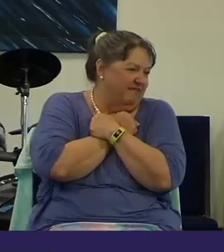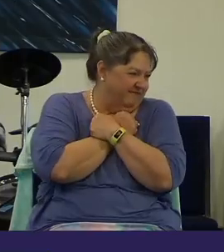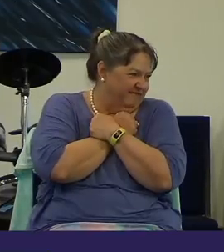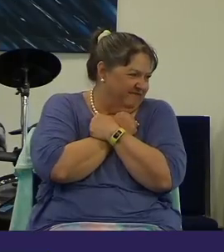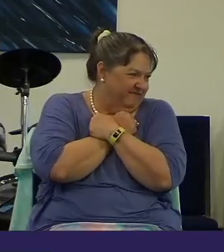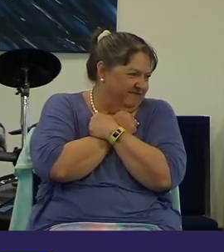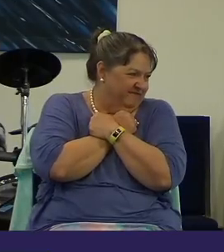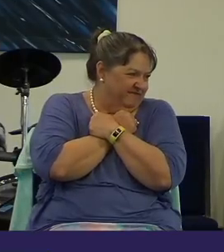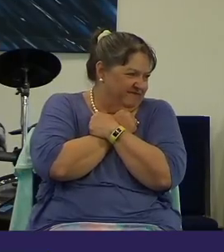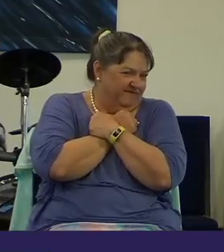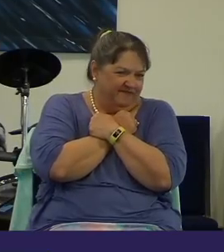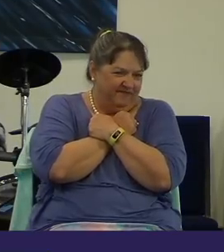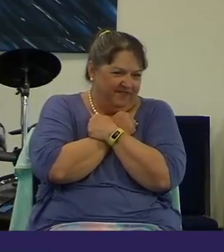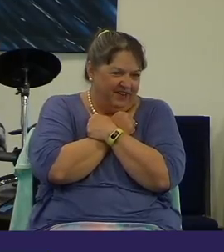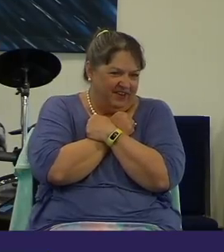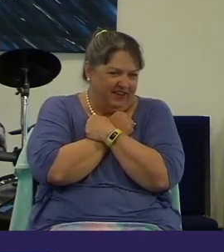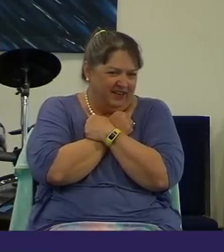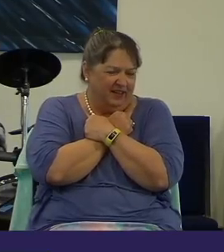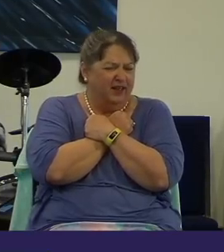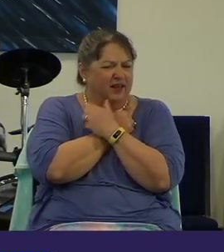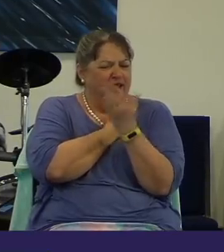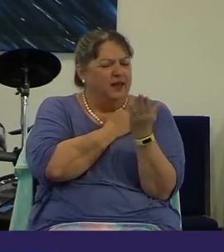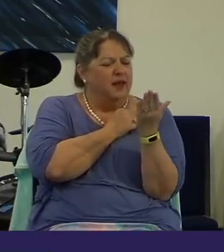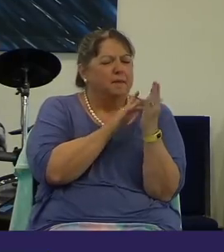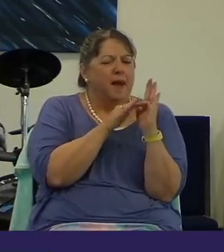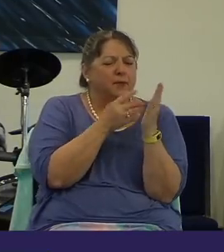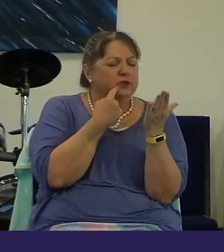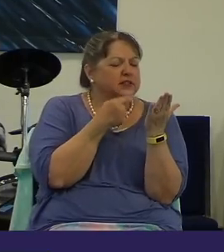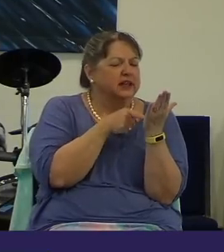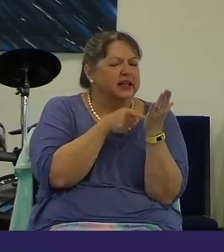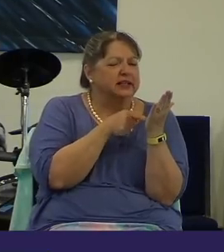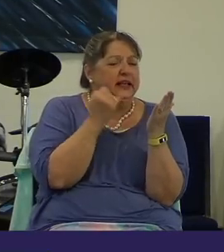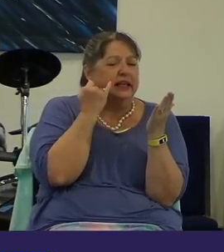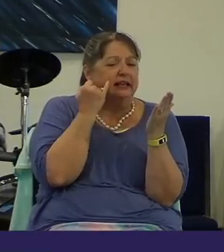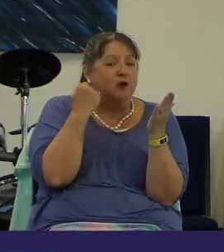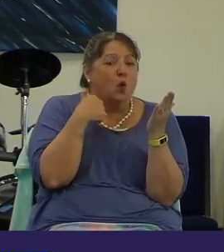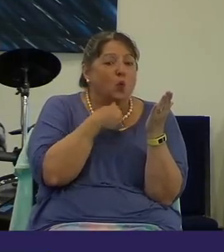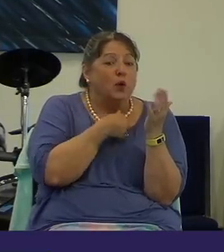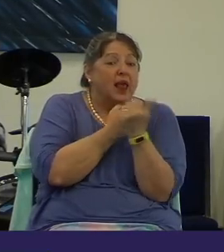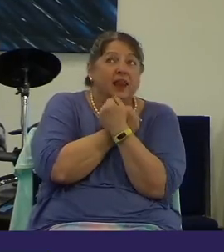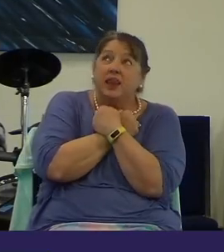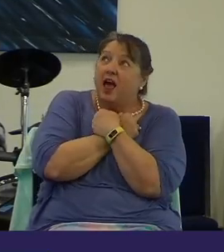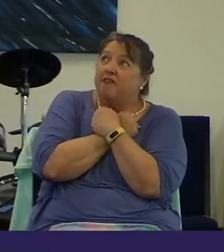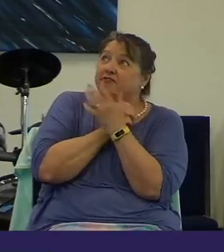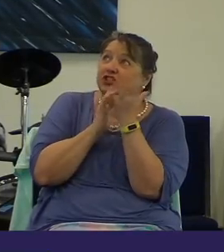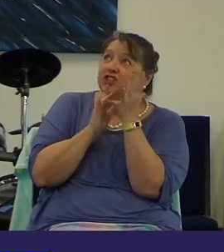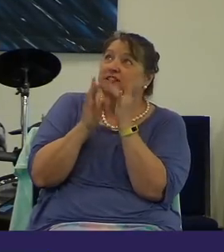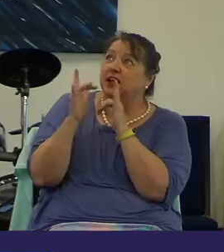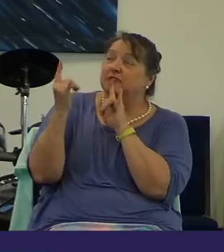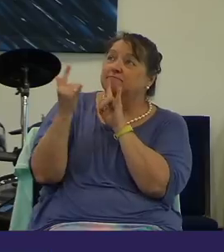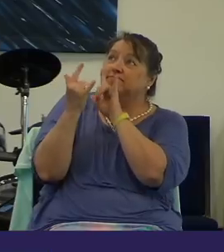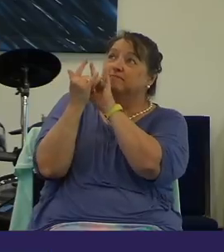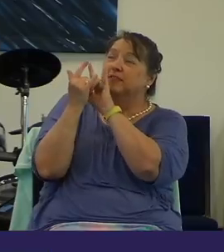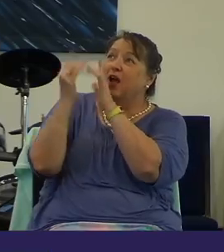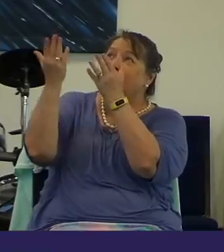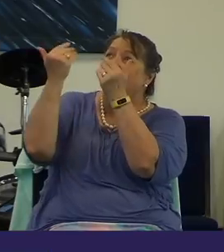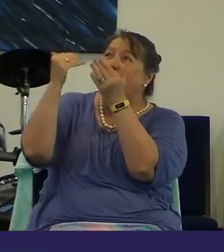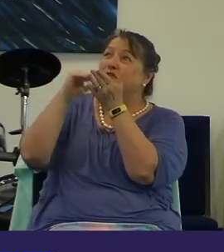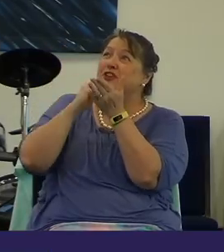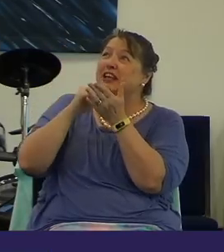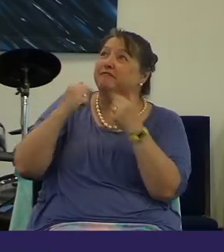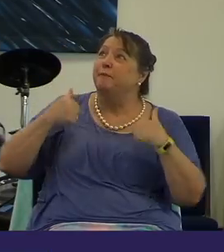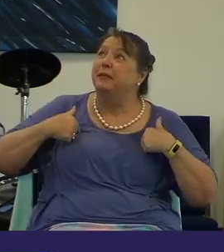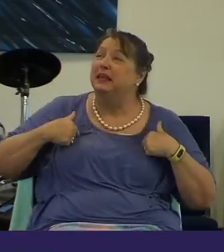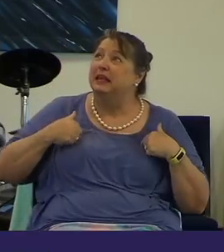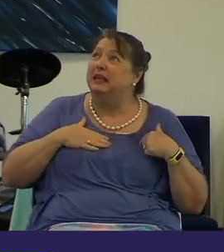that? So then it says that if we love Jesus and we ask him to forgive this sin